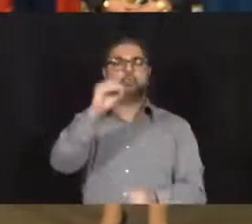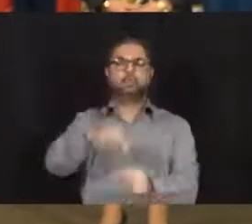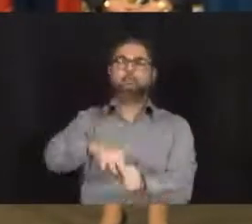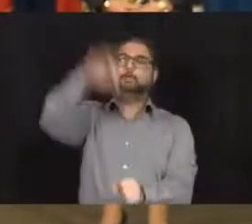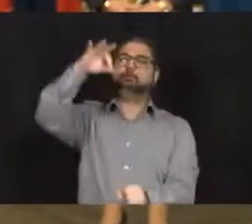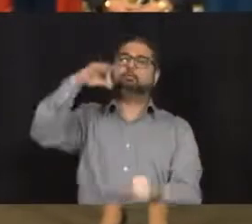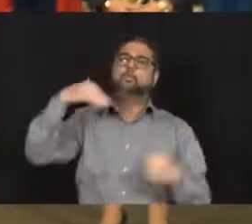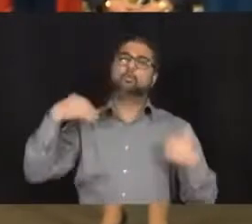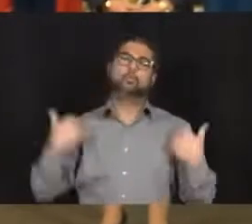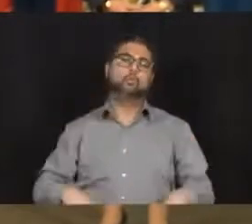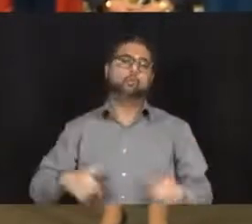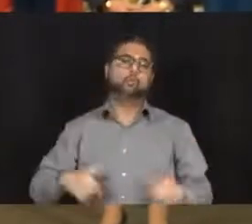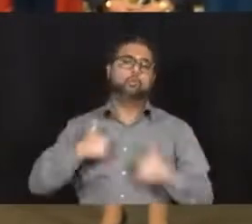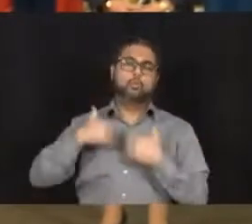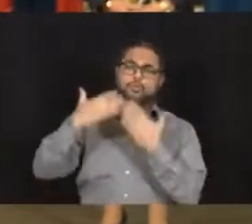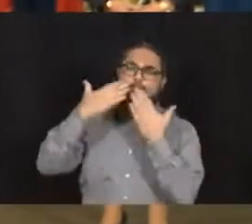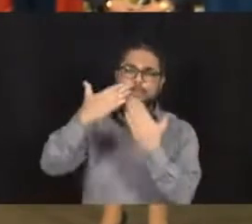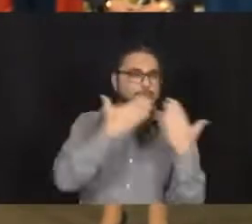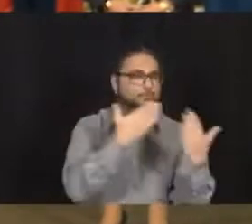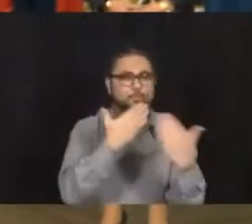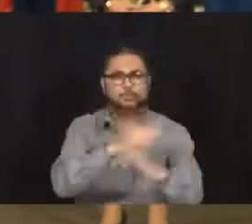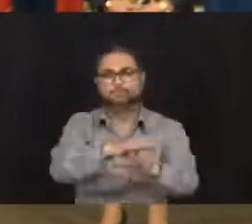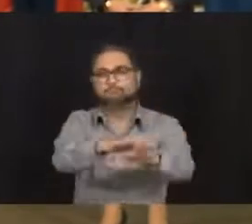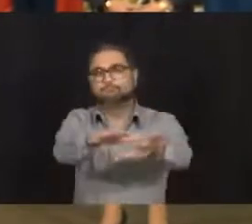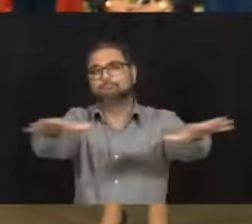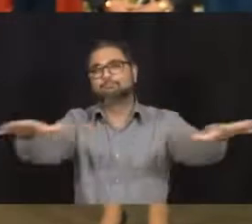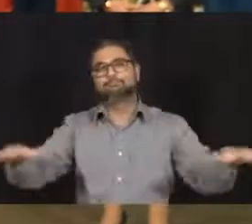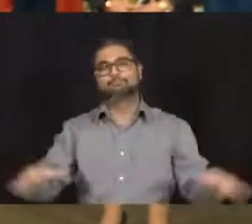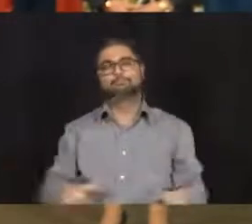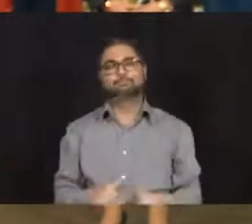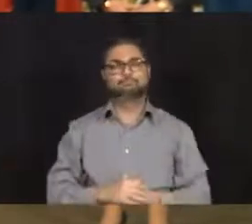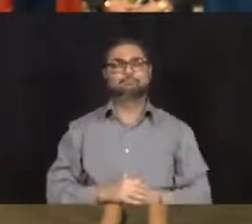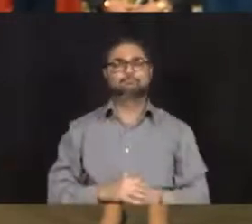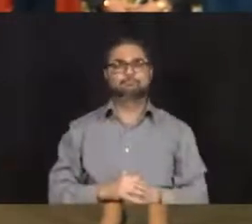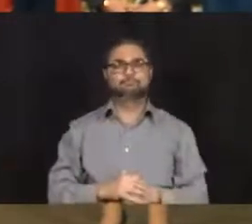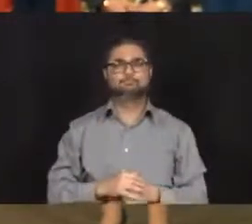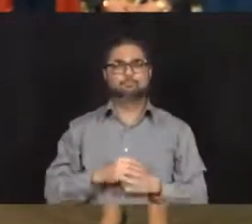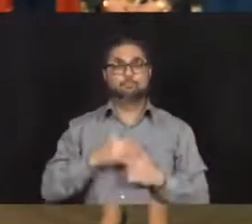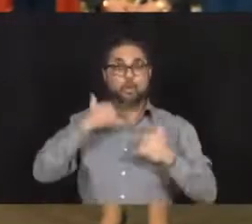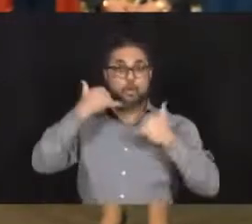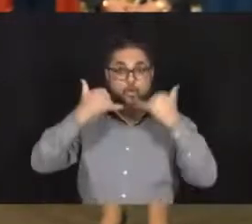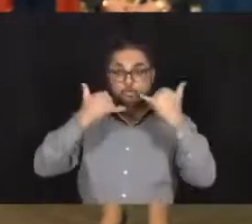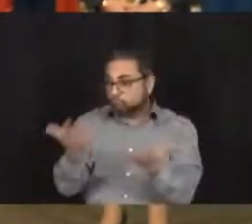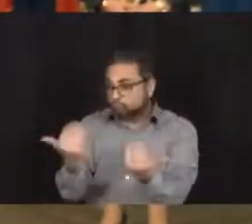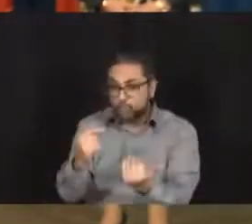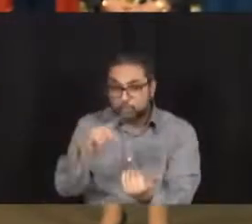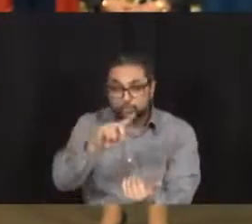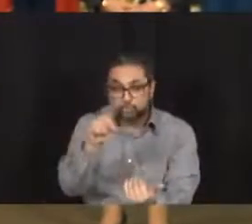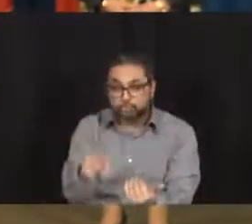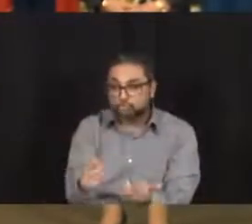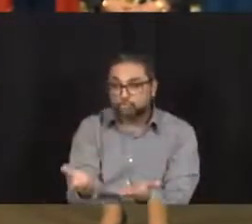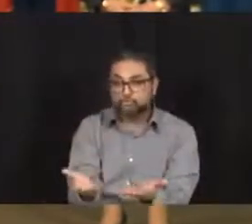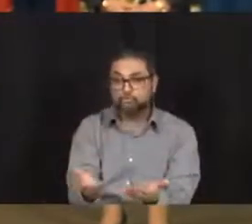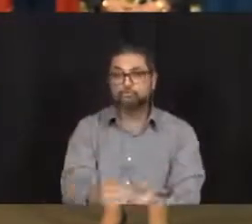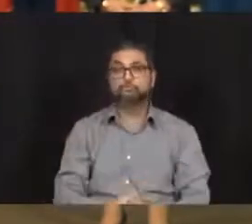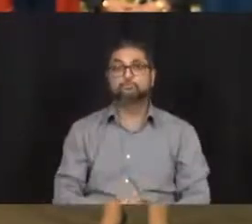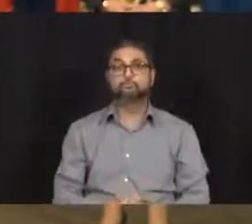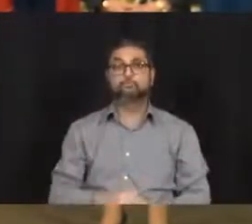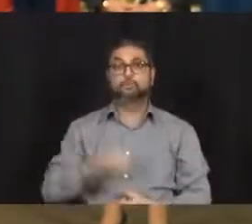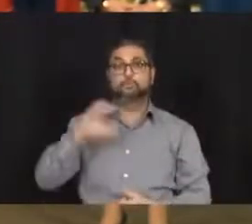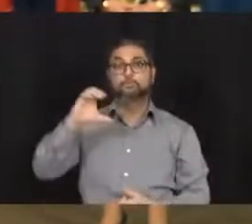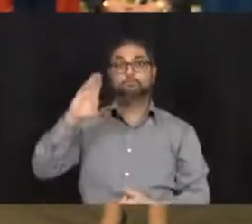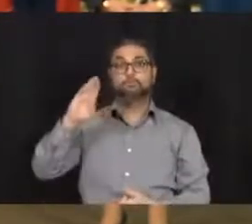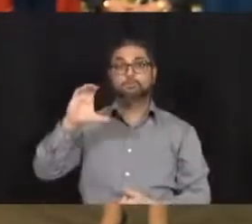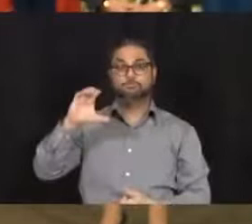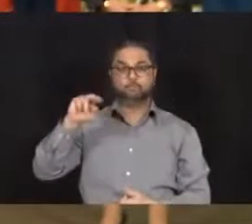of you. Okay, first question. First question comes from Kari Virma from CBC News. Please go